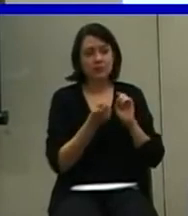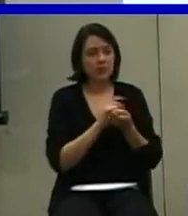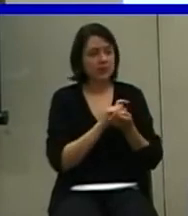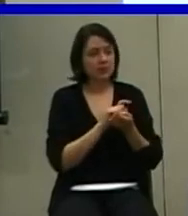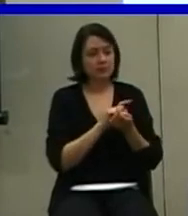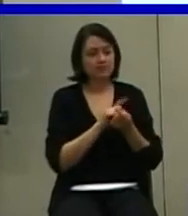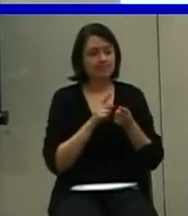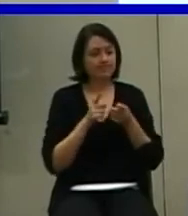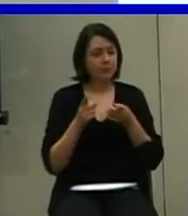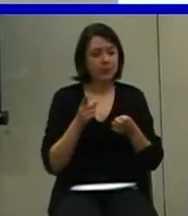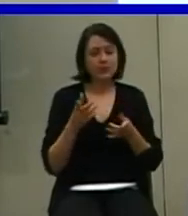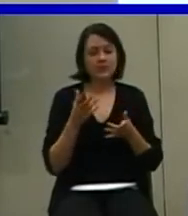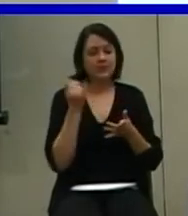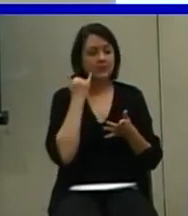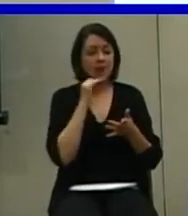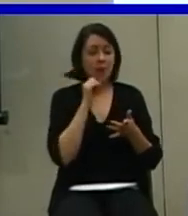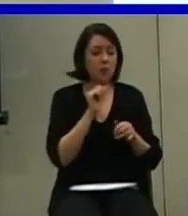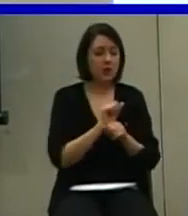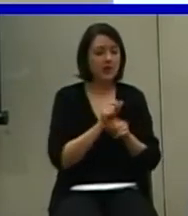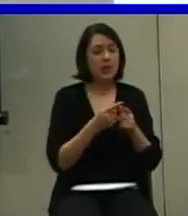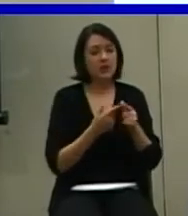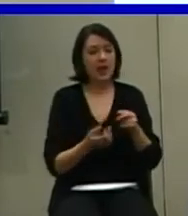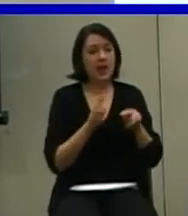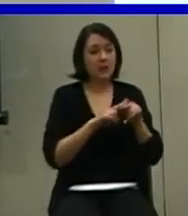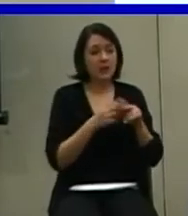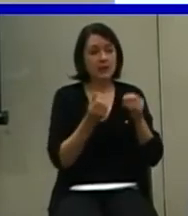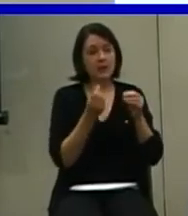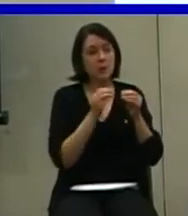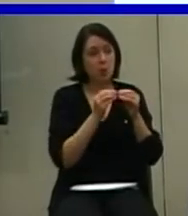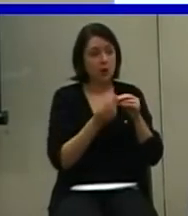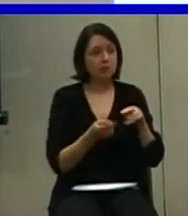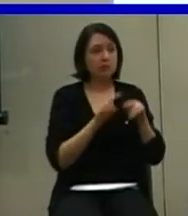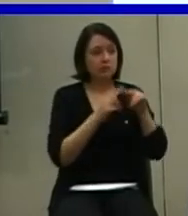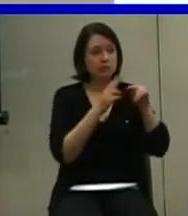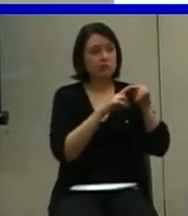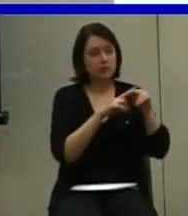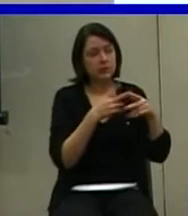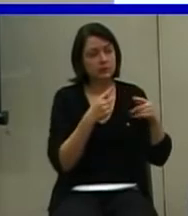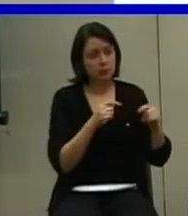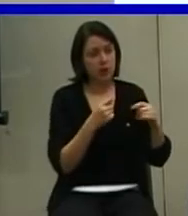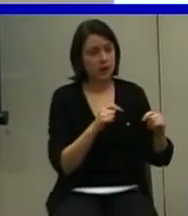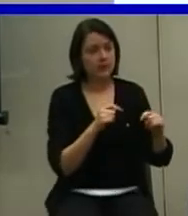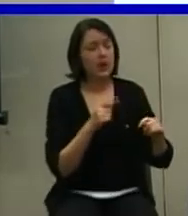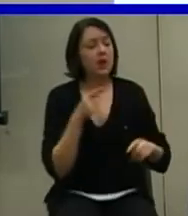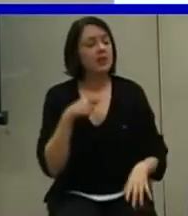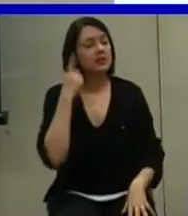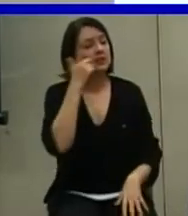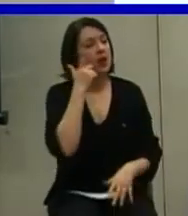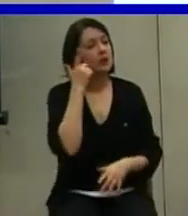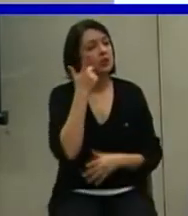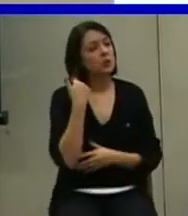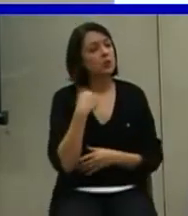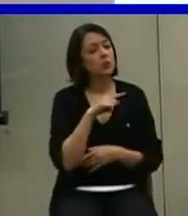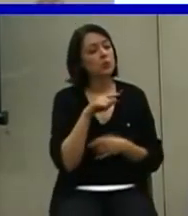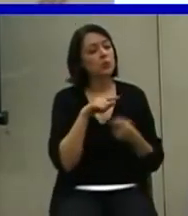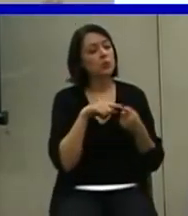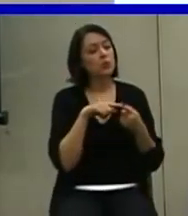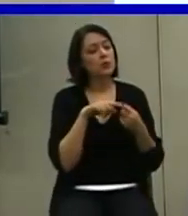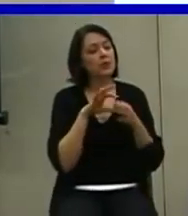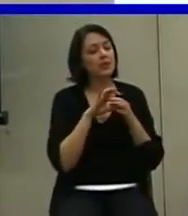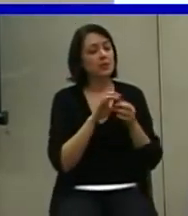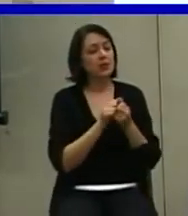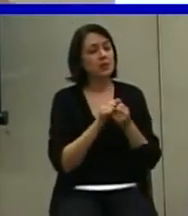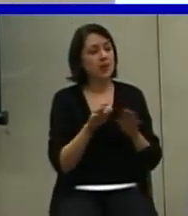And if that doesn't work, a little bit bigger. And if that doesn't work, and this logic, when tied to behavior,